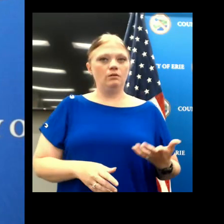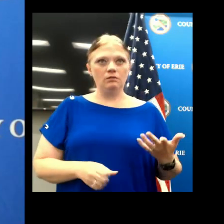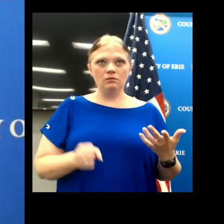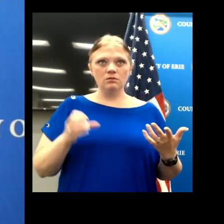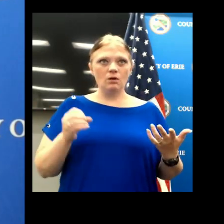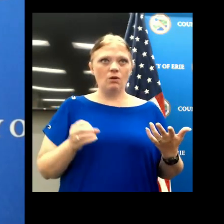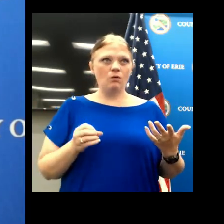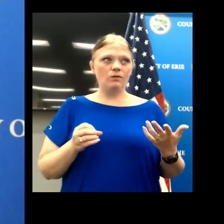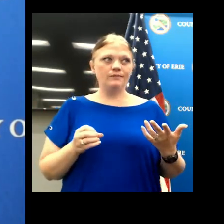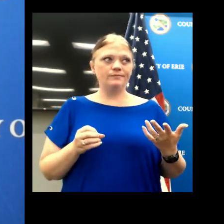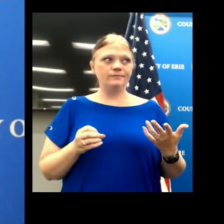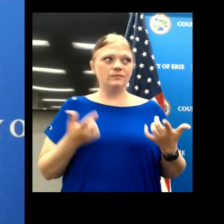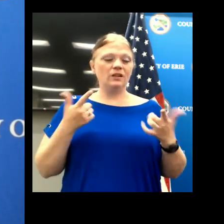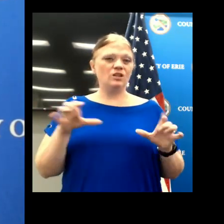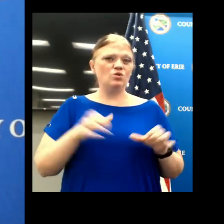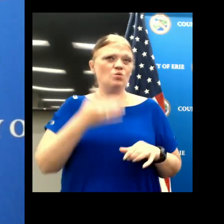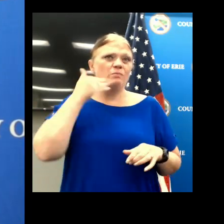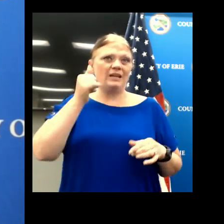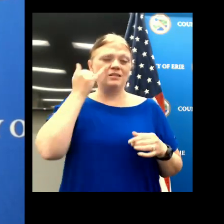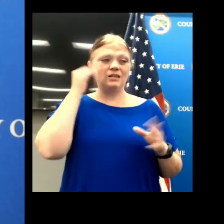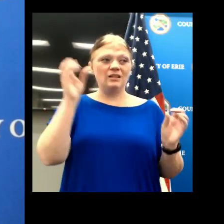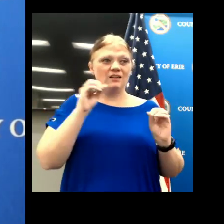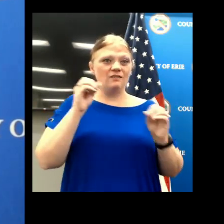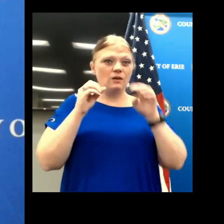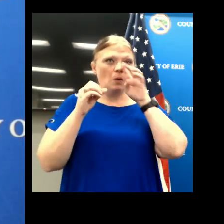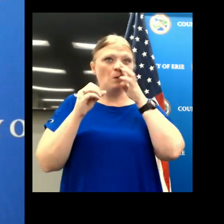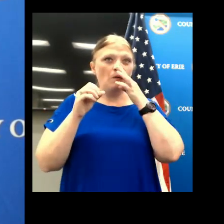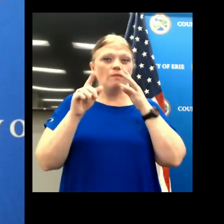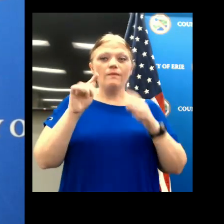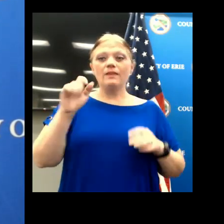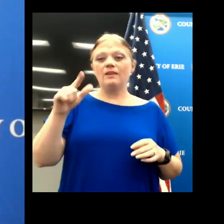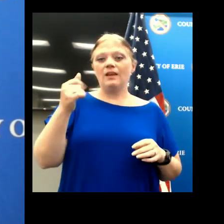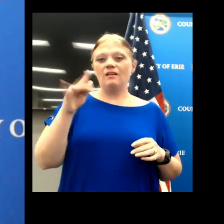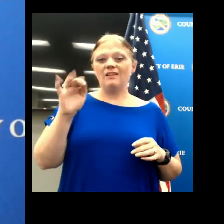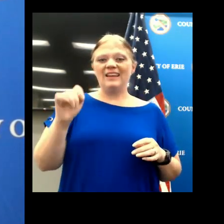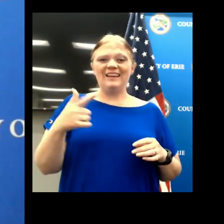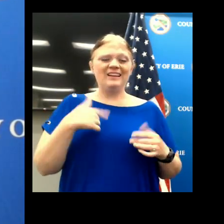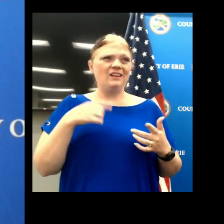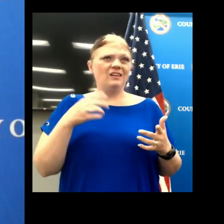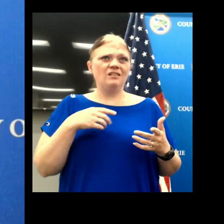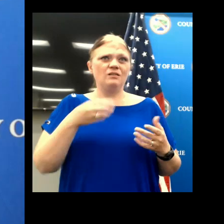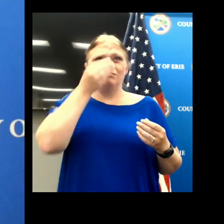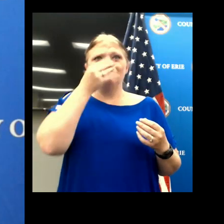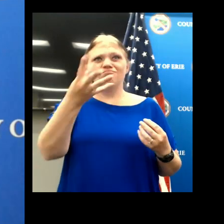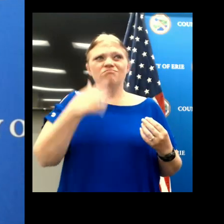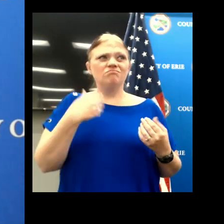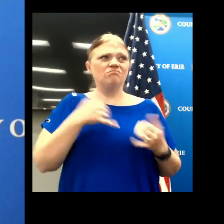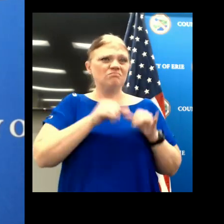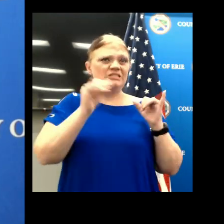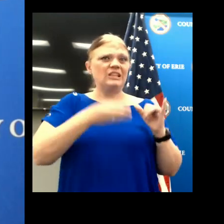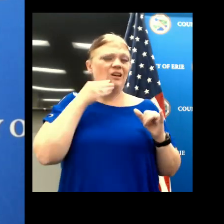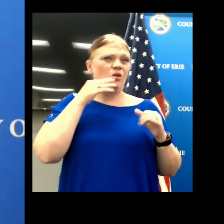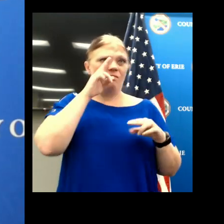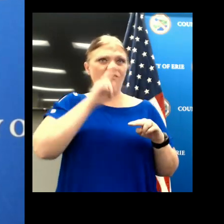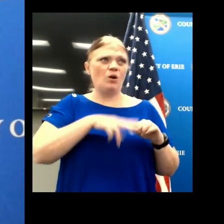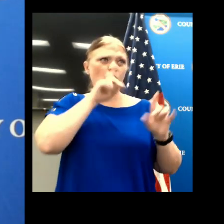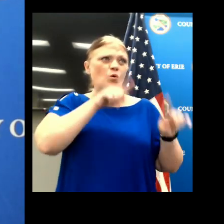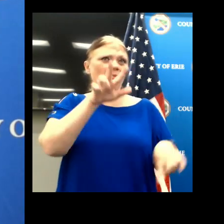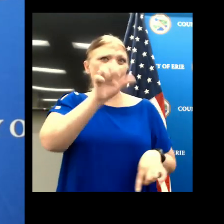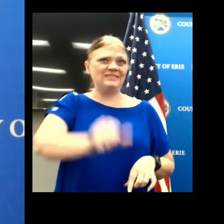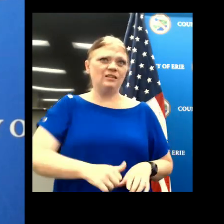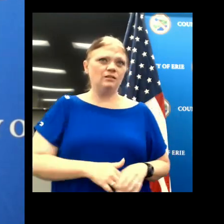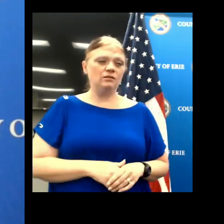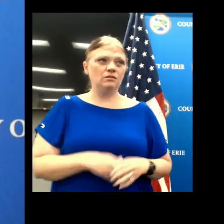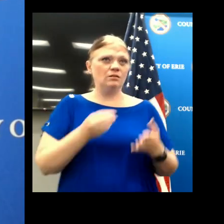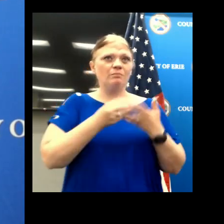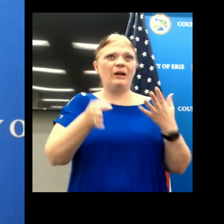let's do what's best. If there's no tailgating, so be it. Have fun at your house. Order some pizza.